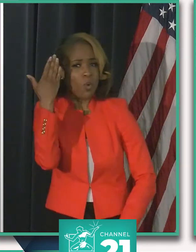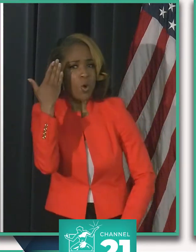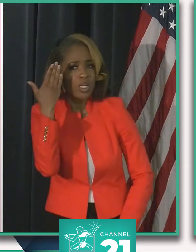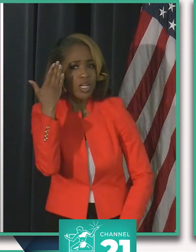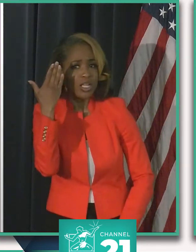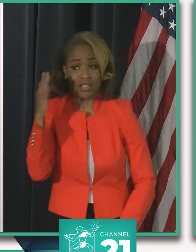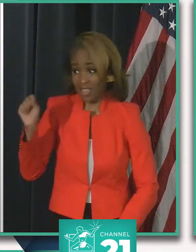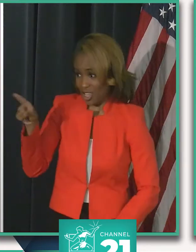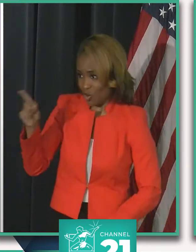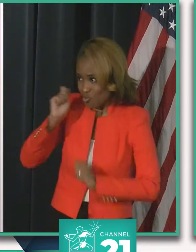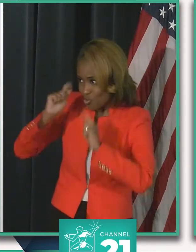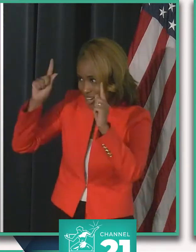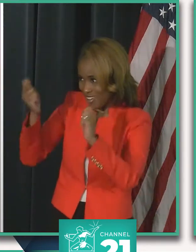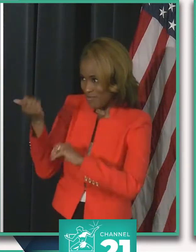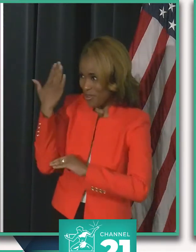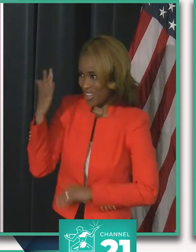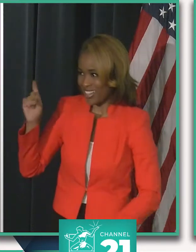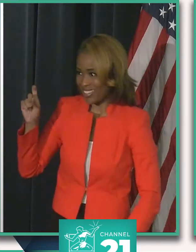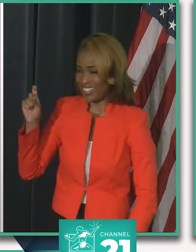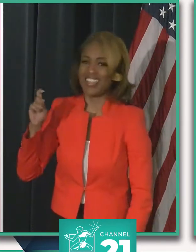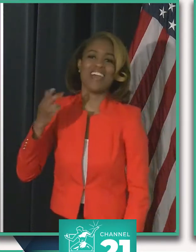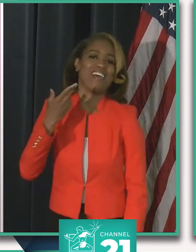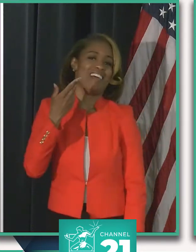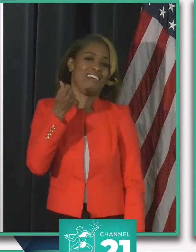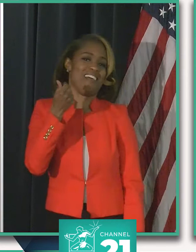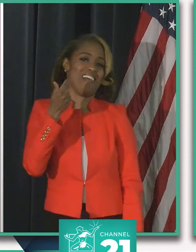Yeah. You get up that early?